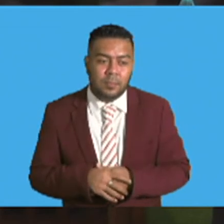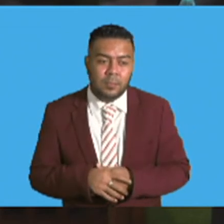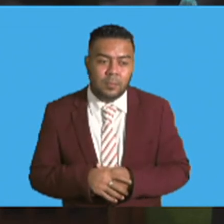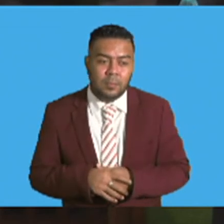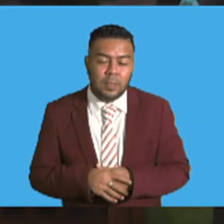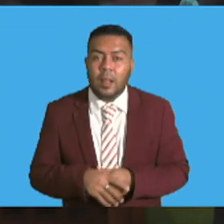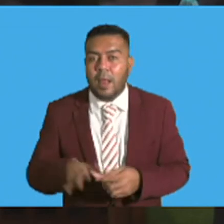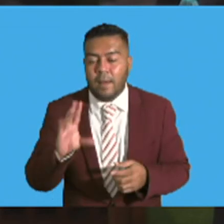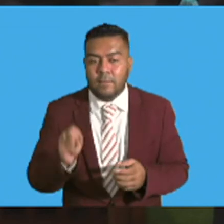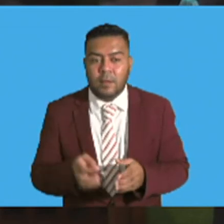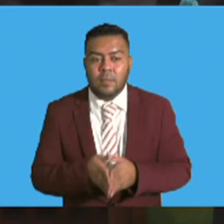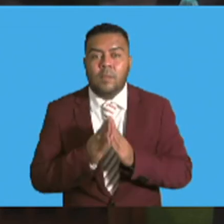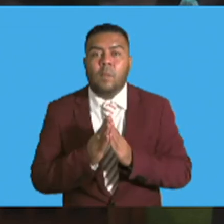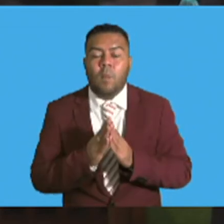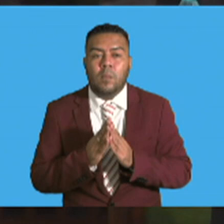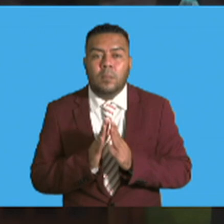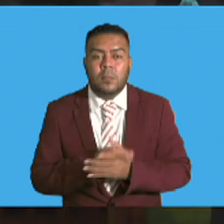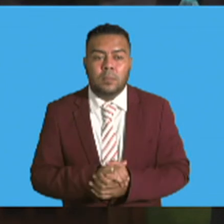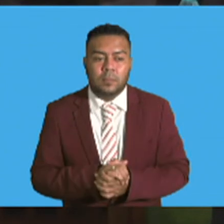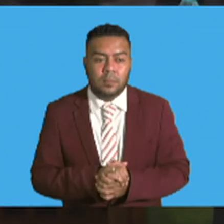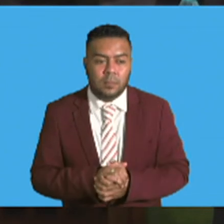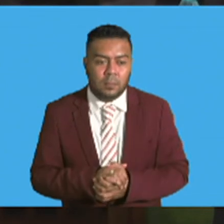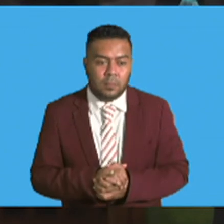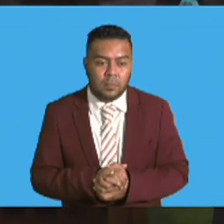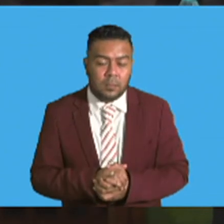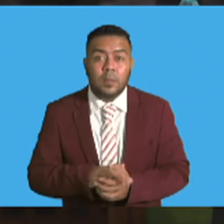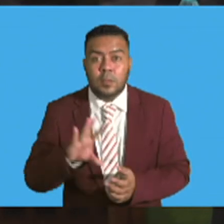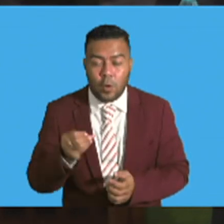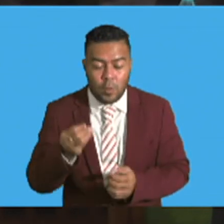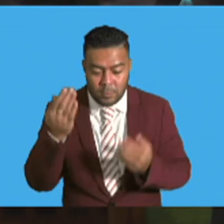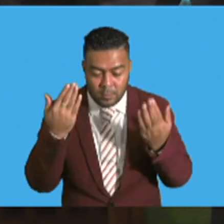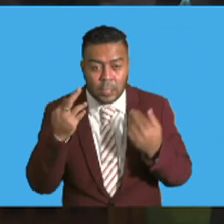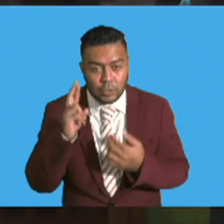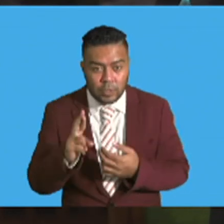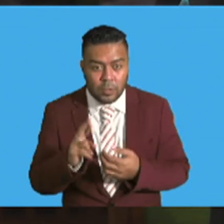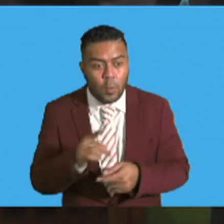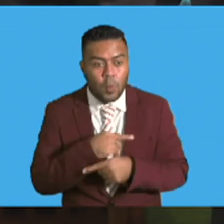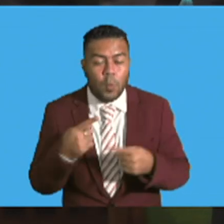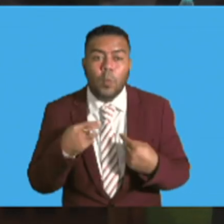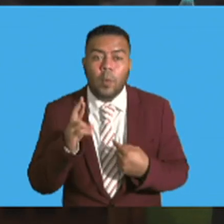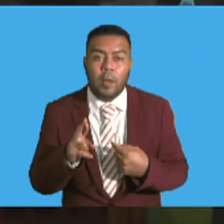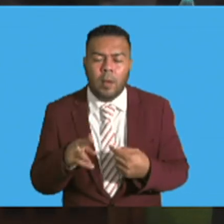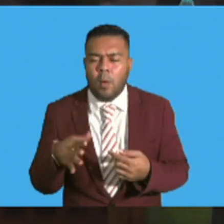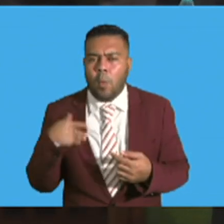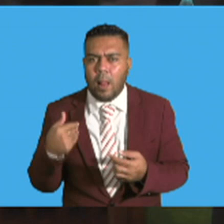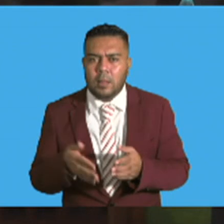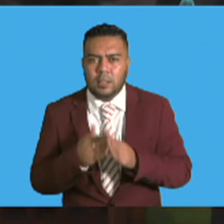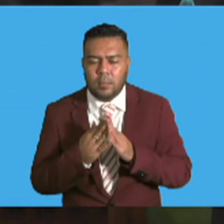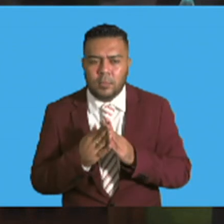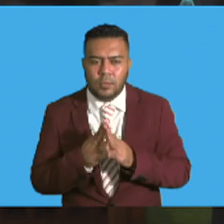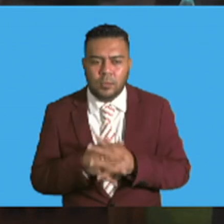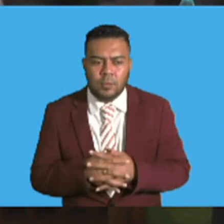this pasture established on those farms. So, Mr. Speaker said, we are pretty much well established in terms of getting